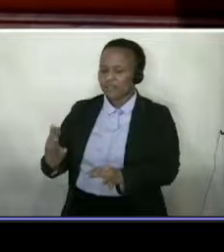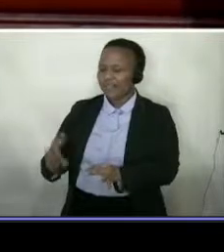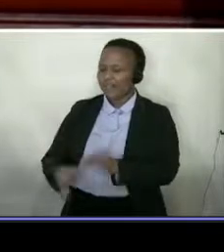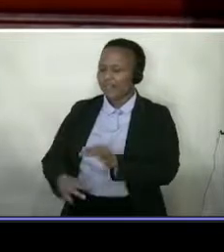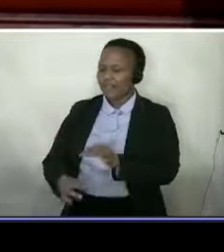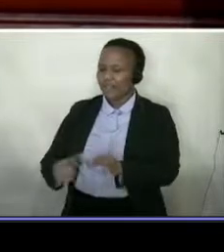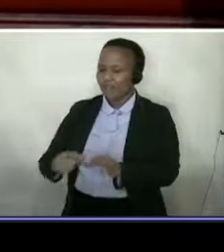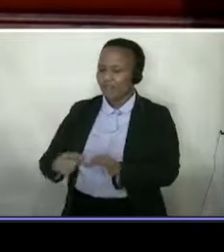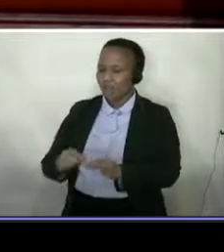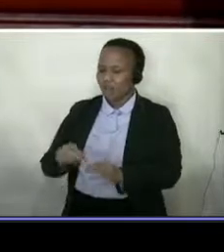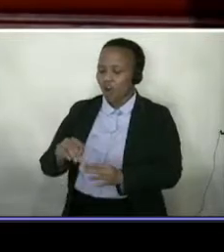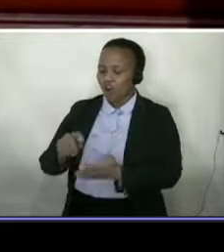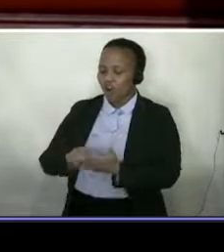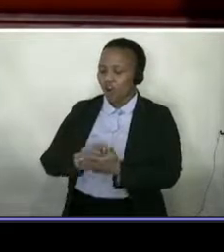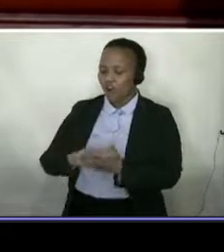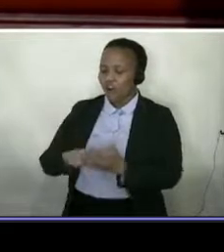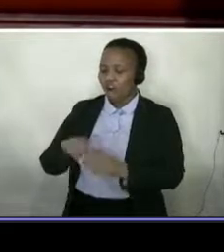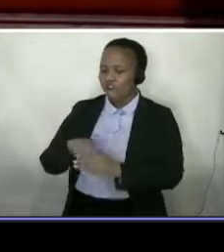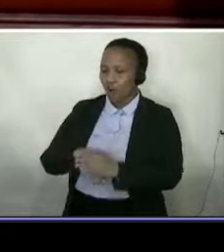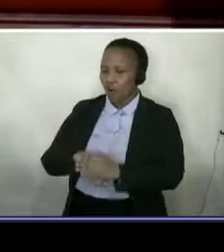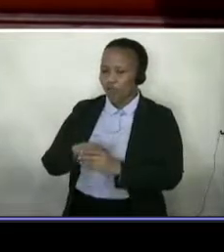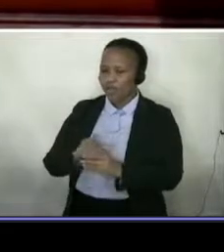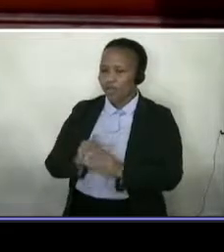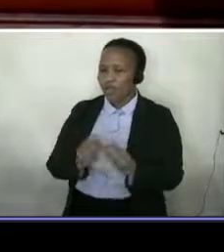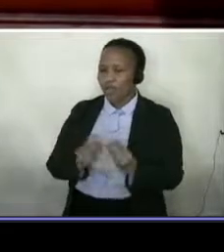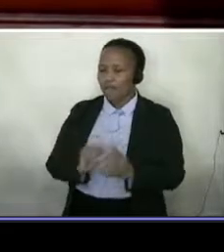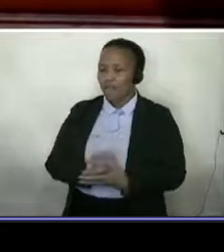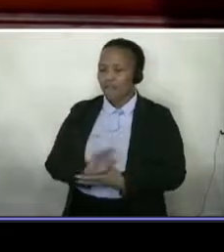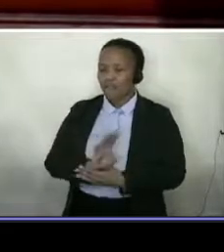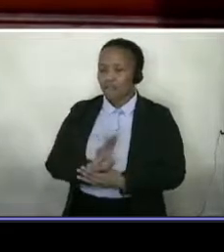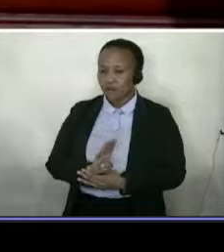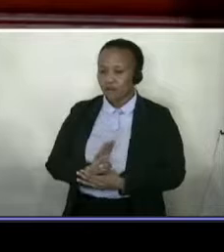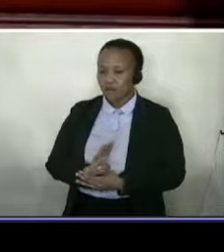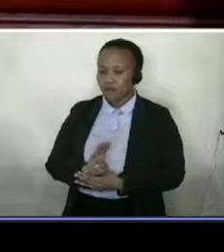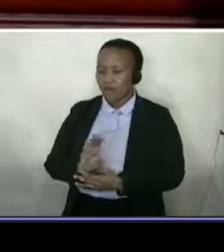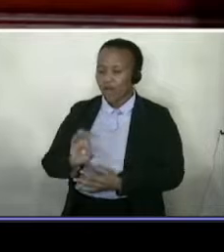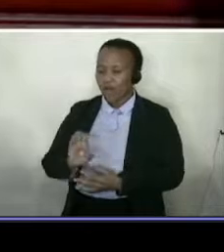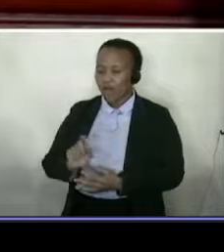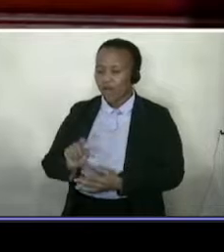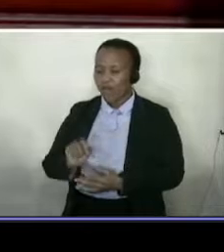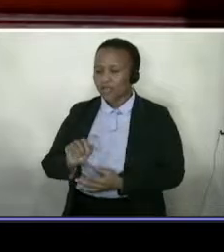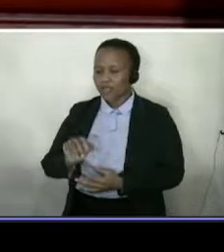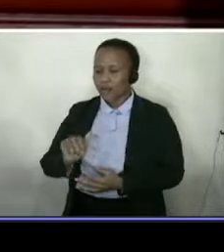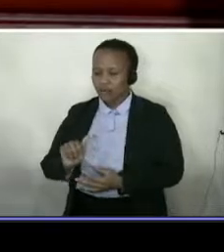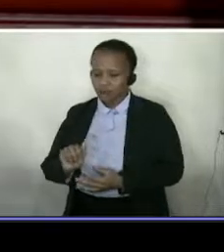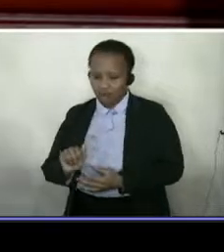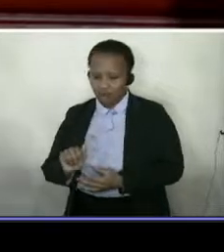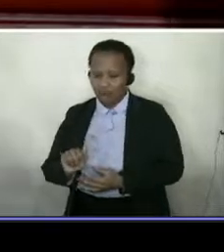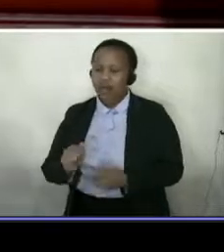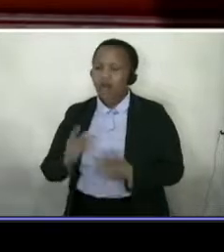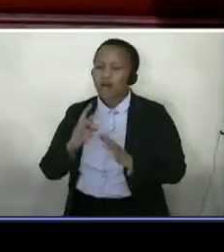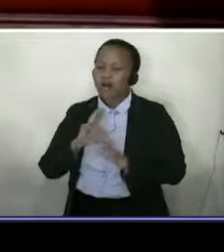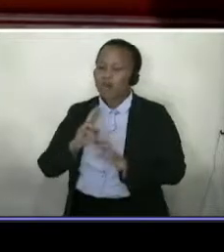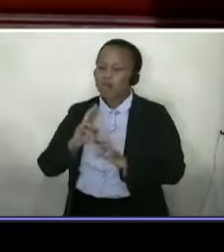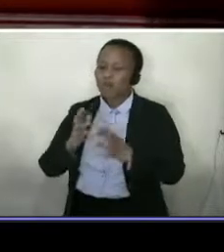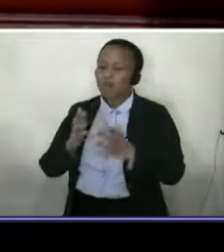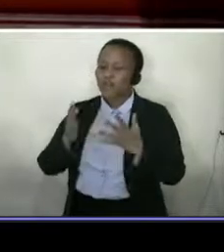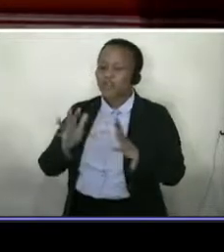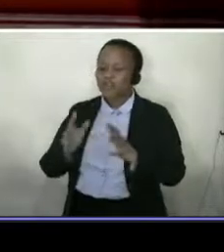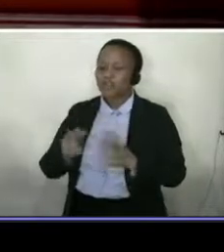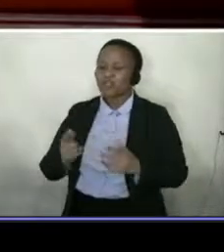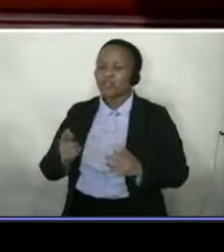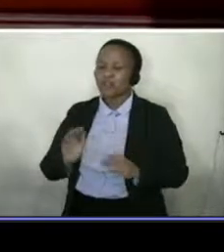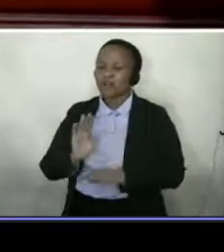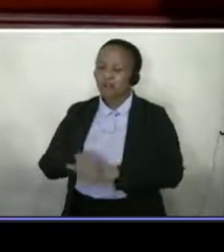with vote number 4, which is ATIA. ATIA reported irregular expenditure that had been